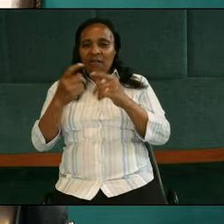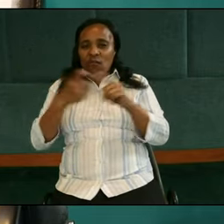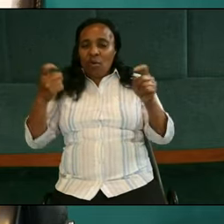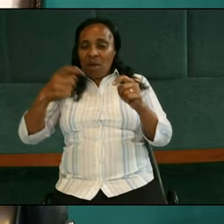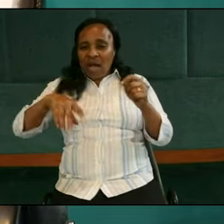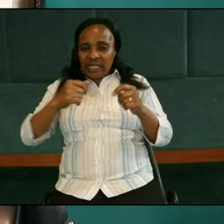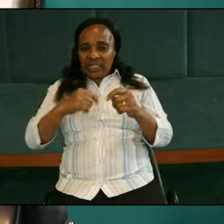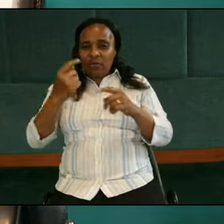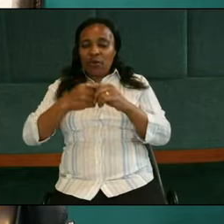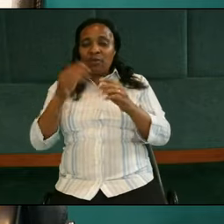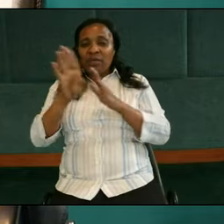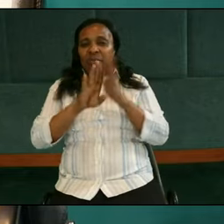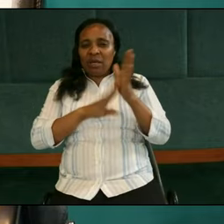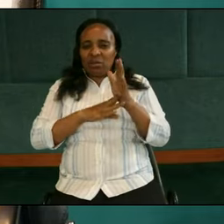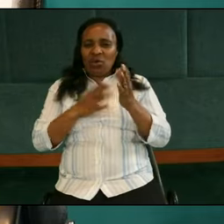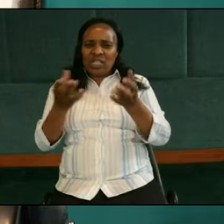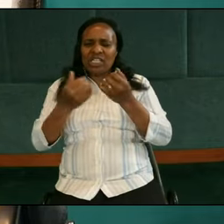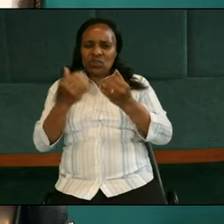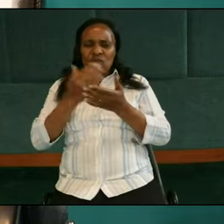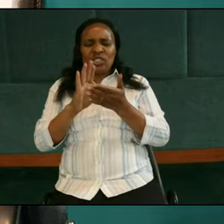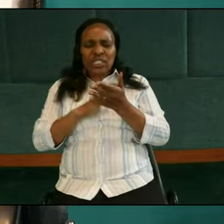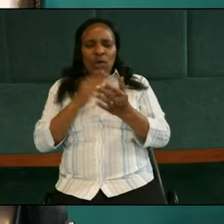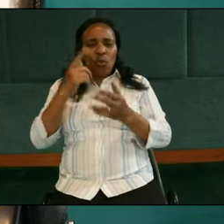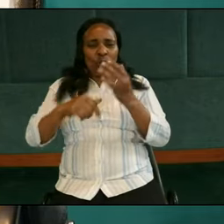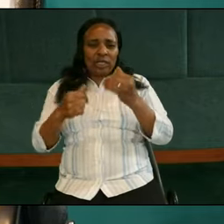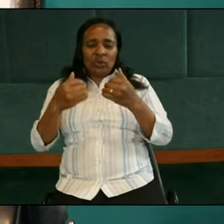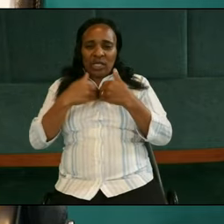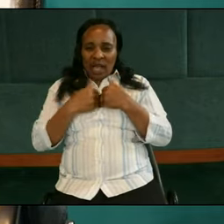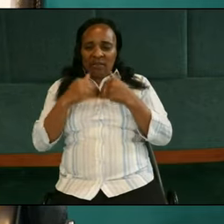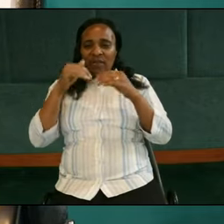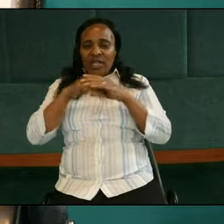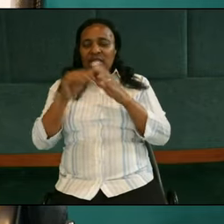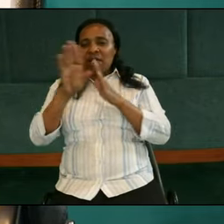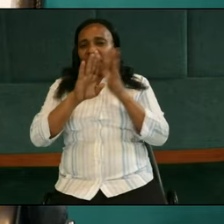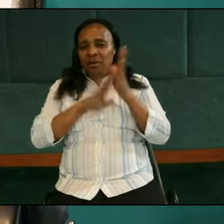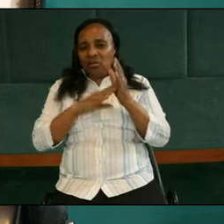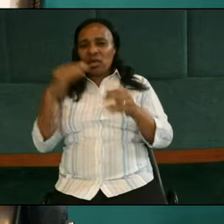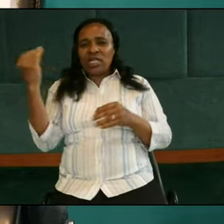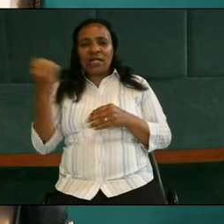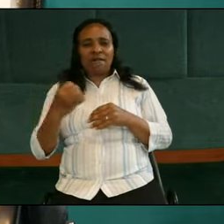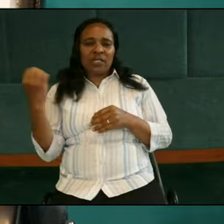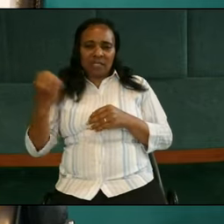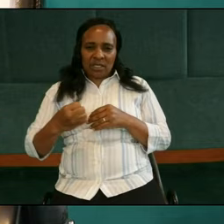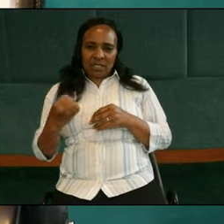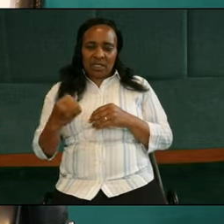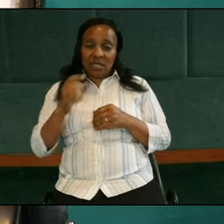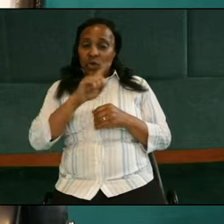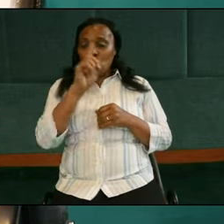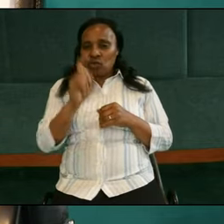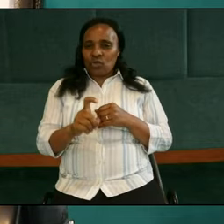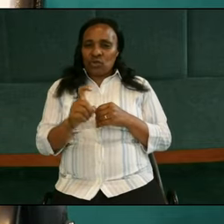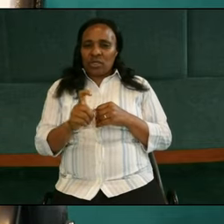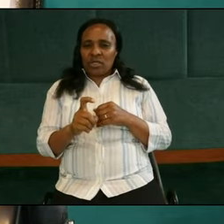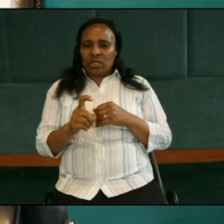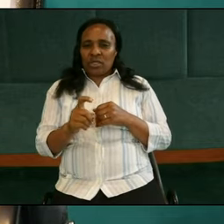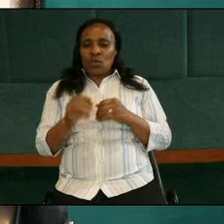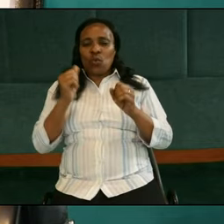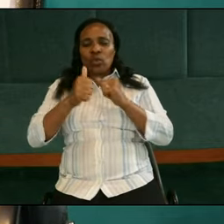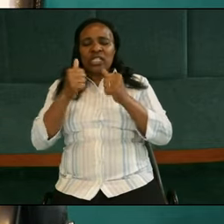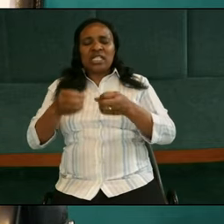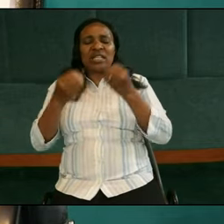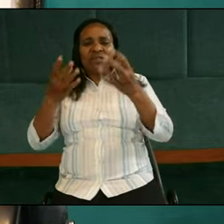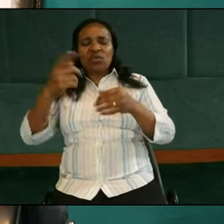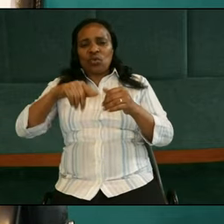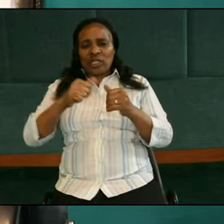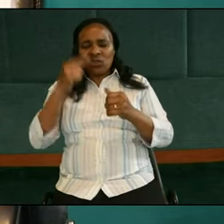Bible. So that means we need to share what we have in the Bible with others. That is evangelizing. So this is a question I want to just throw to us, just to